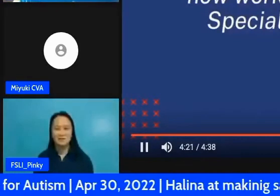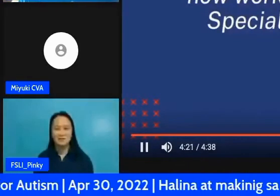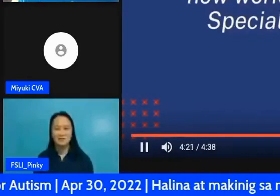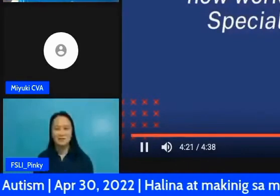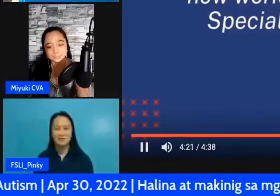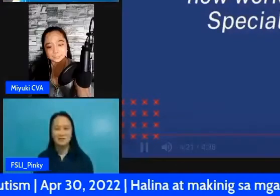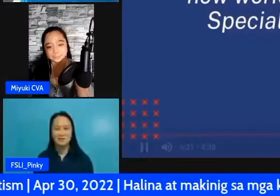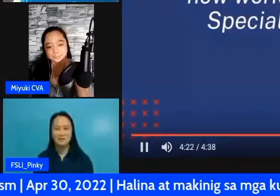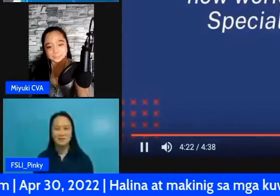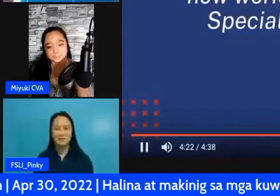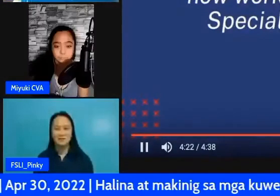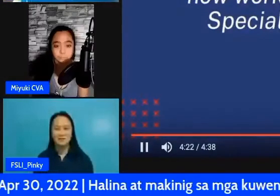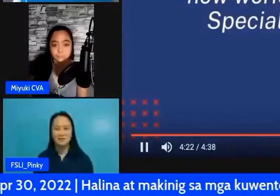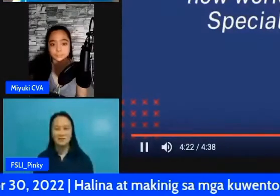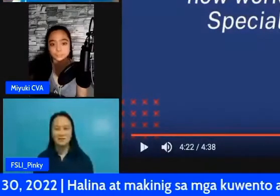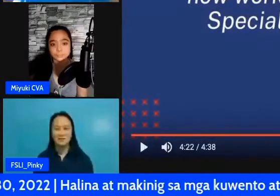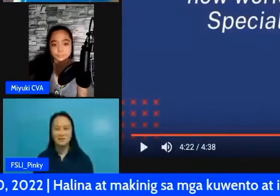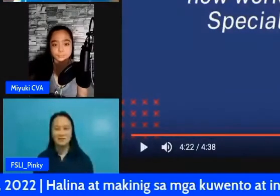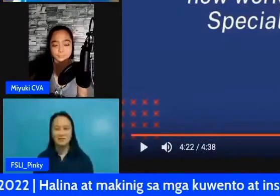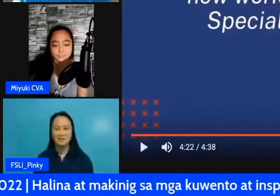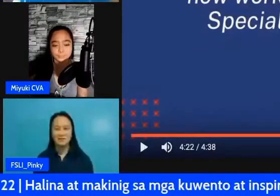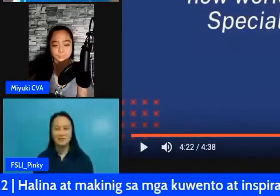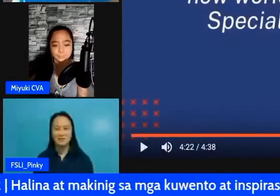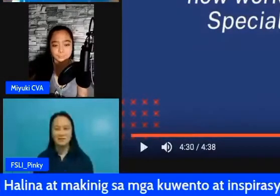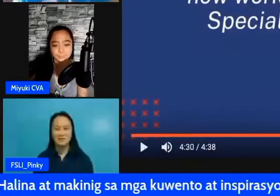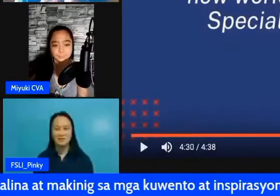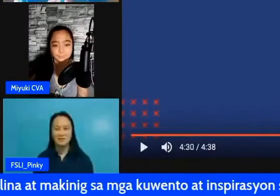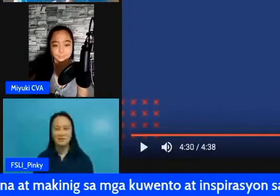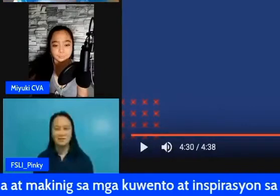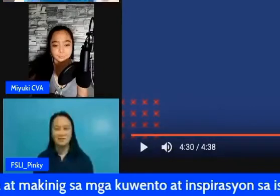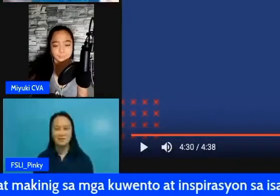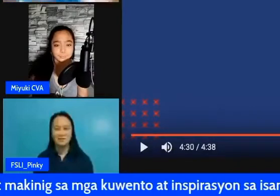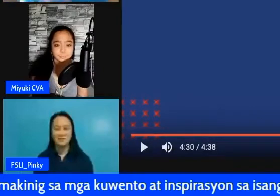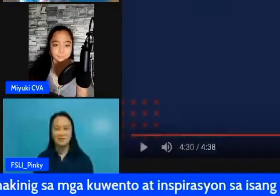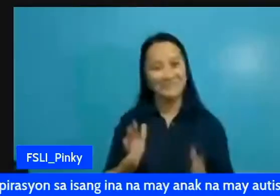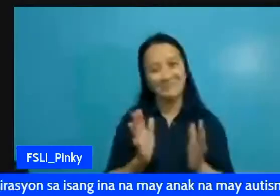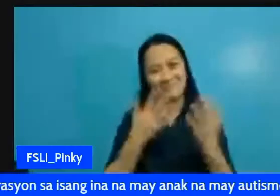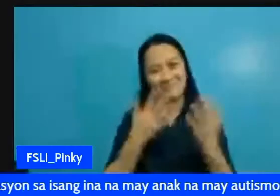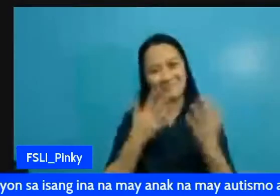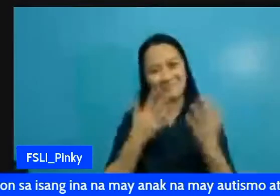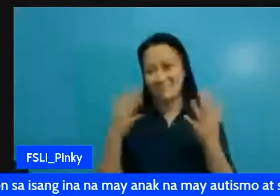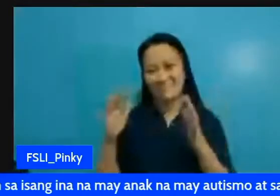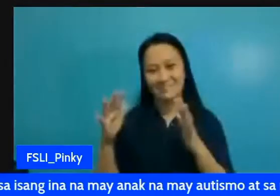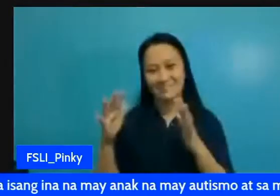wow that was absolutely magnificent